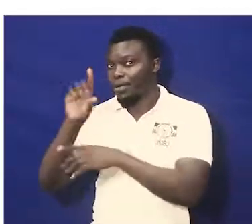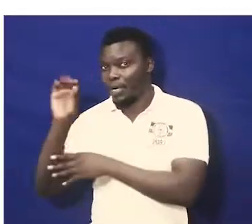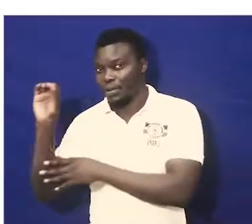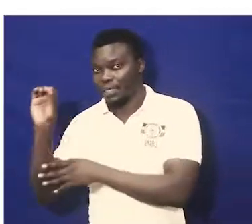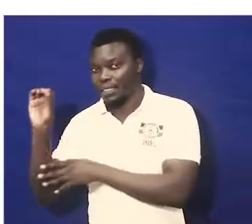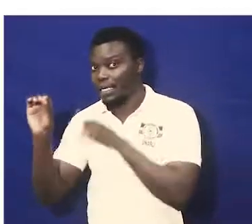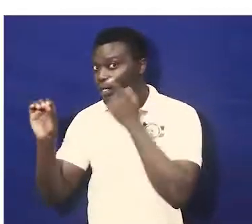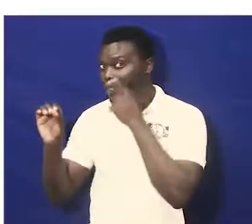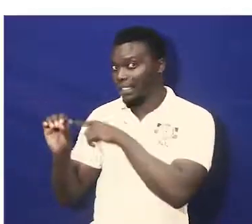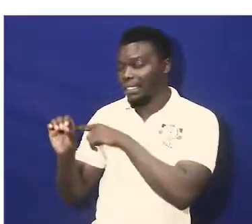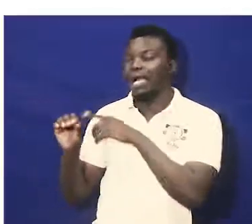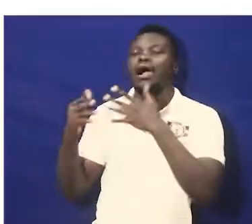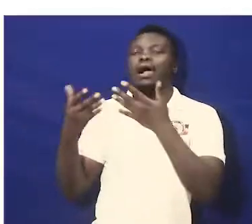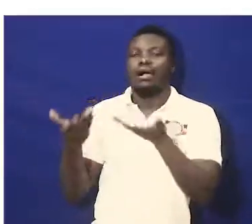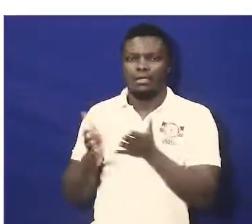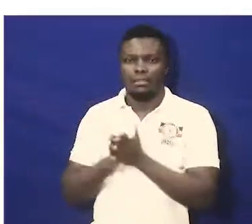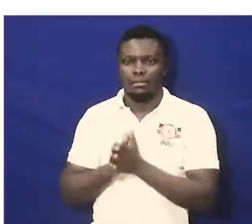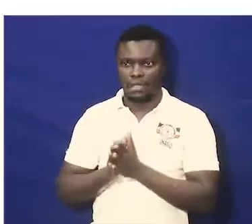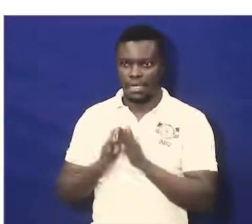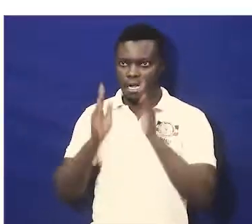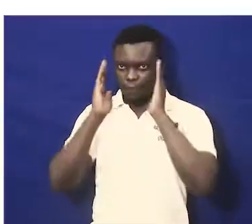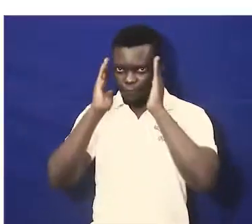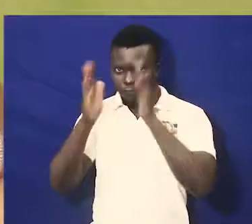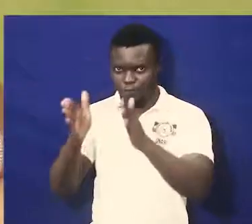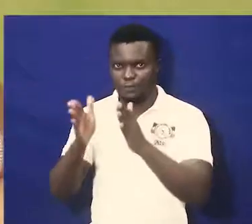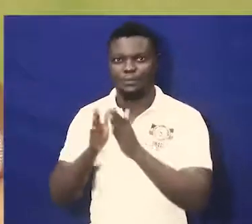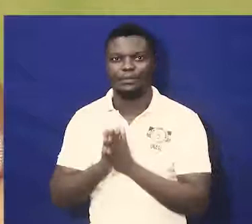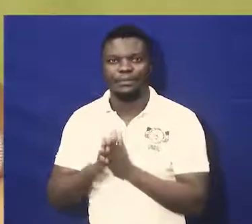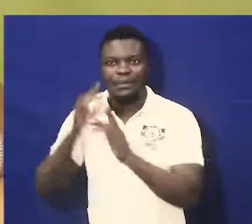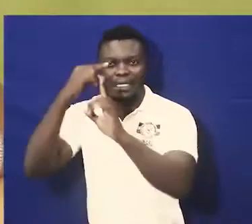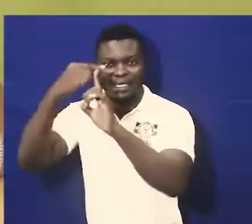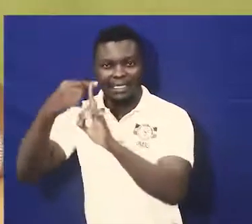Now, we are going straight to calculations in this.